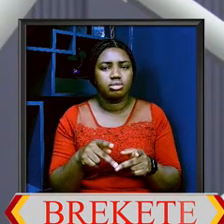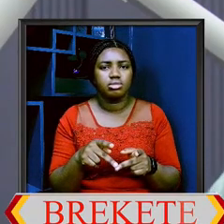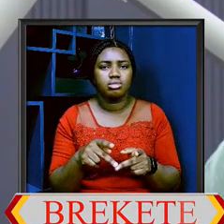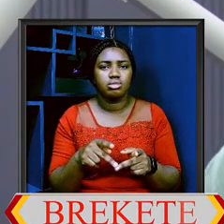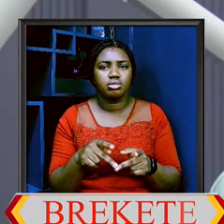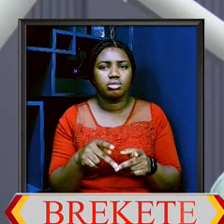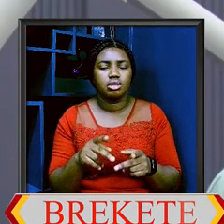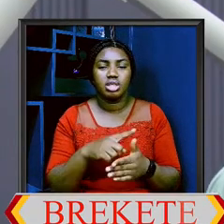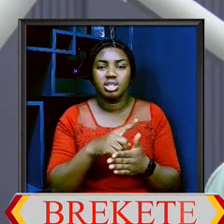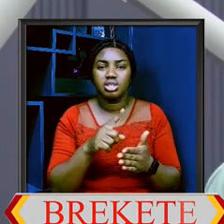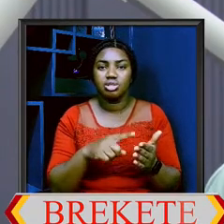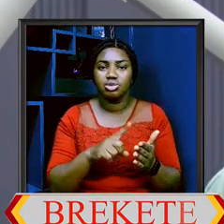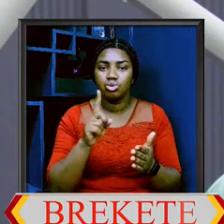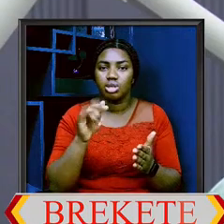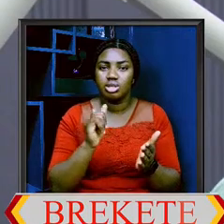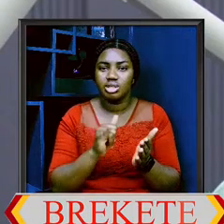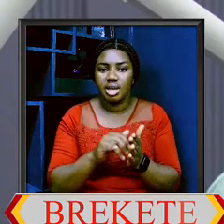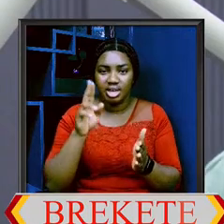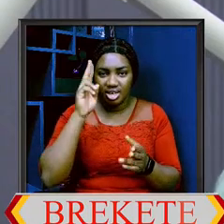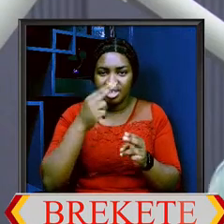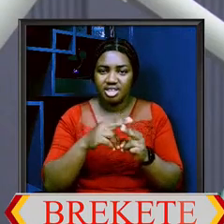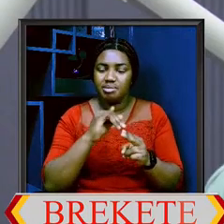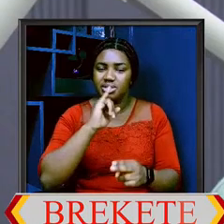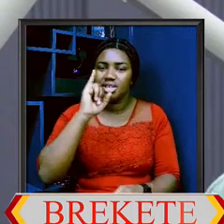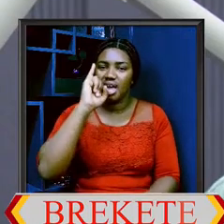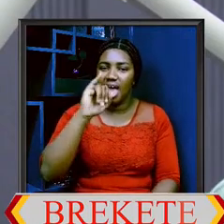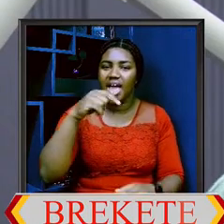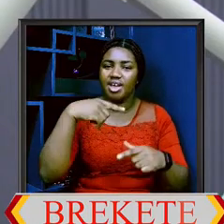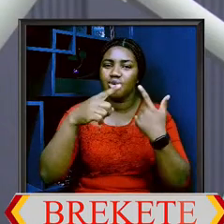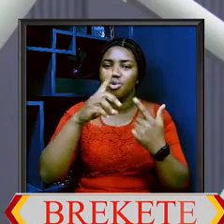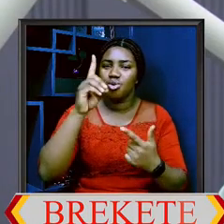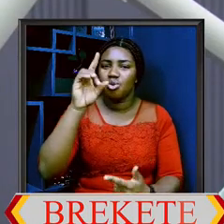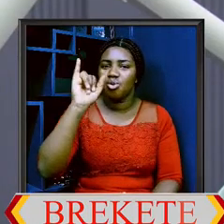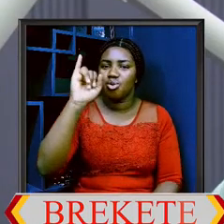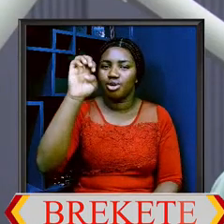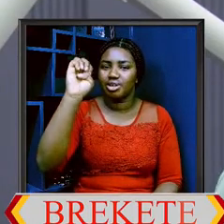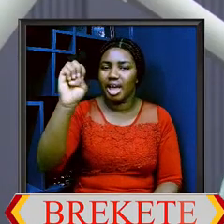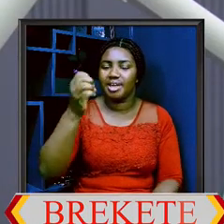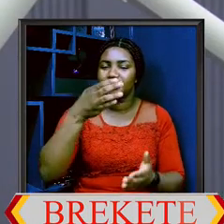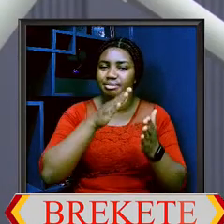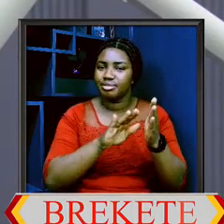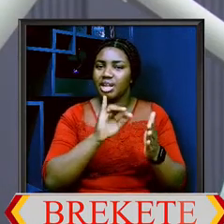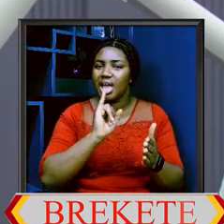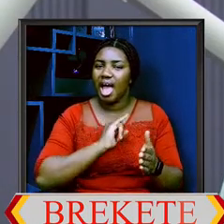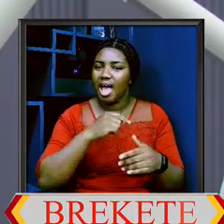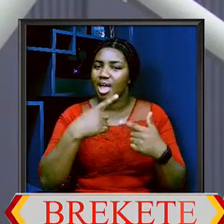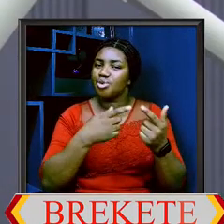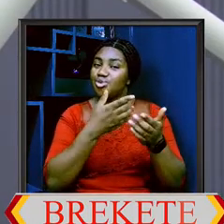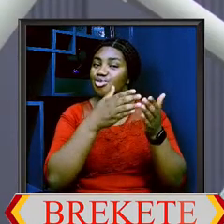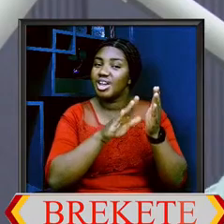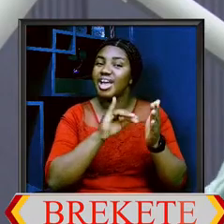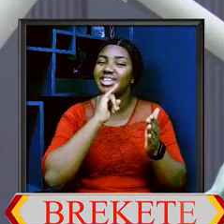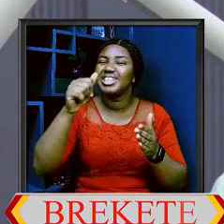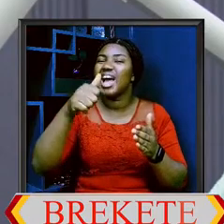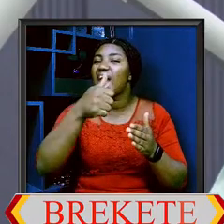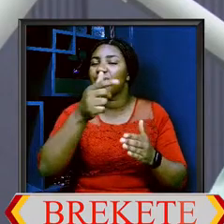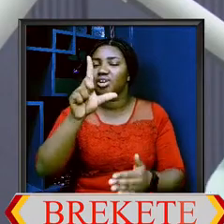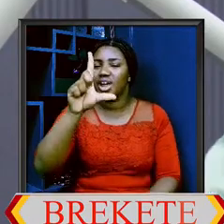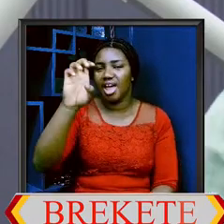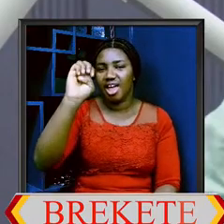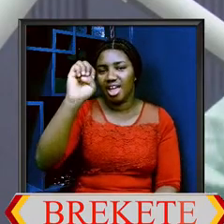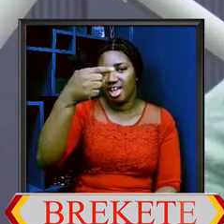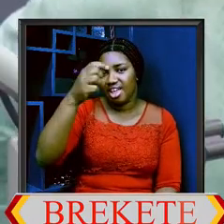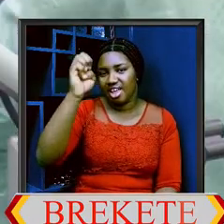person this one way die ready to die I go die now not Legend let's